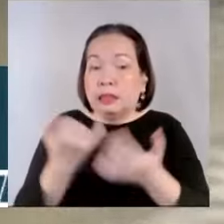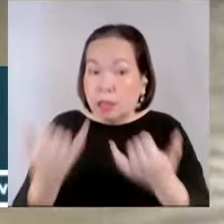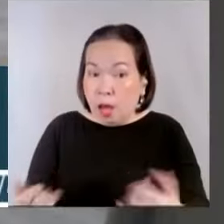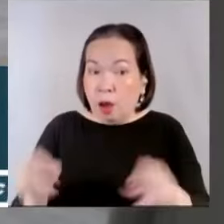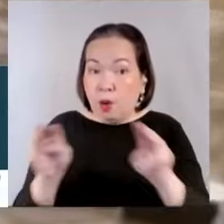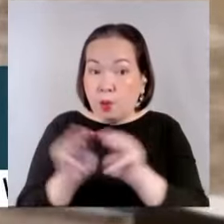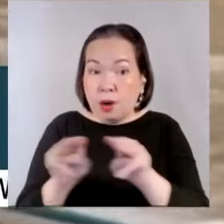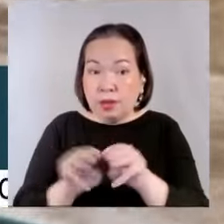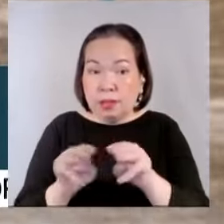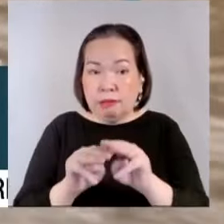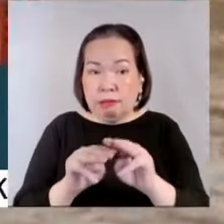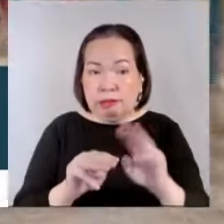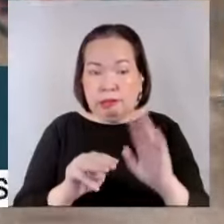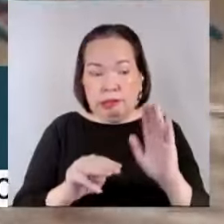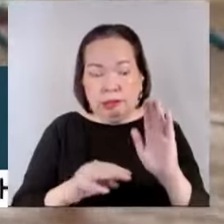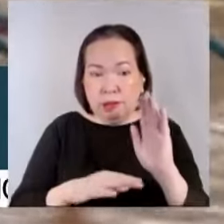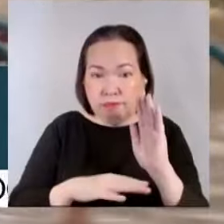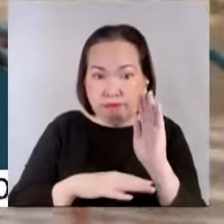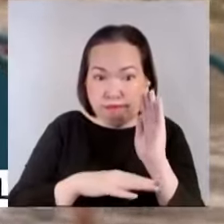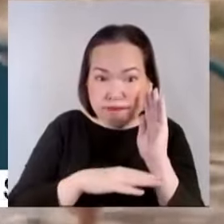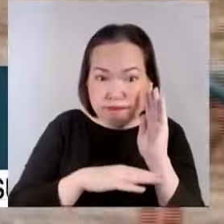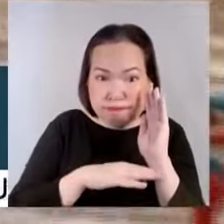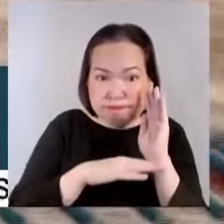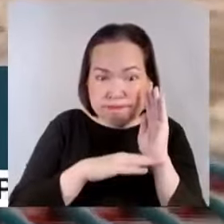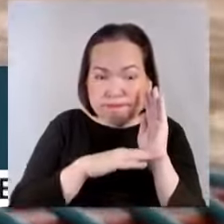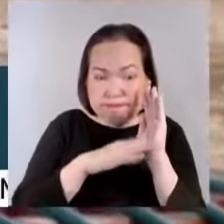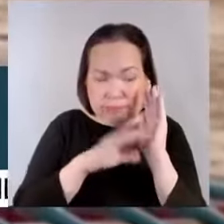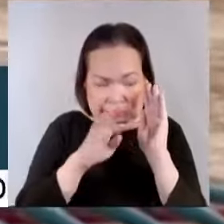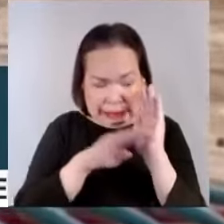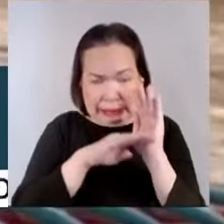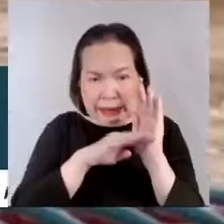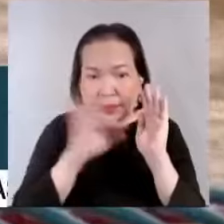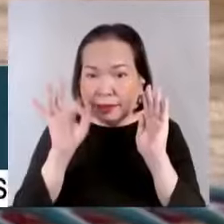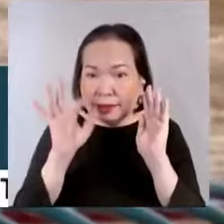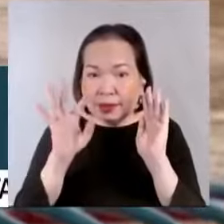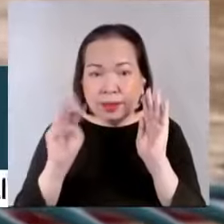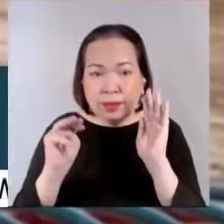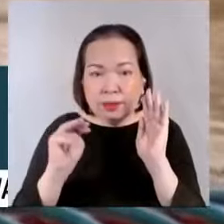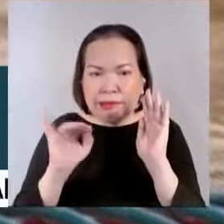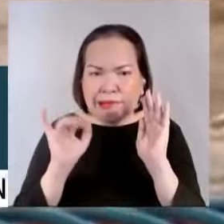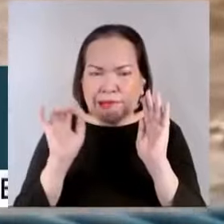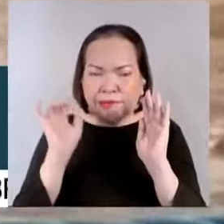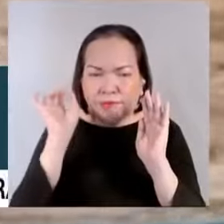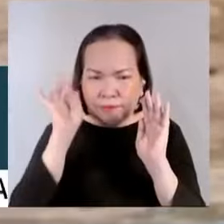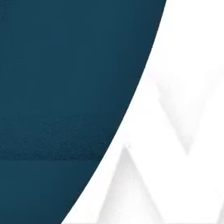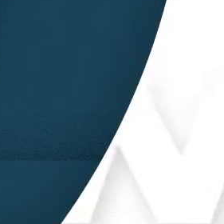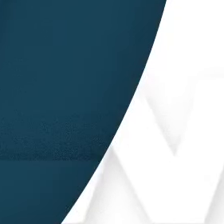at the Marikina River has breached 19 meters. Forced evacuations there continue.